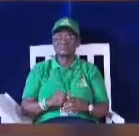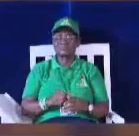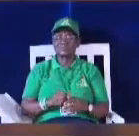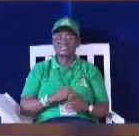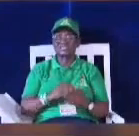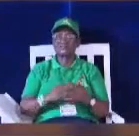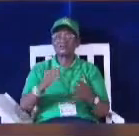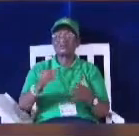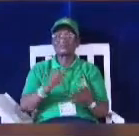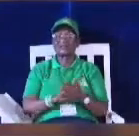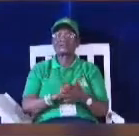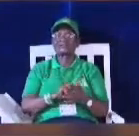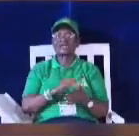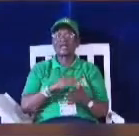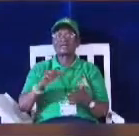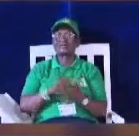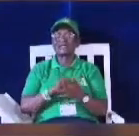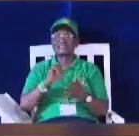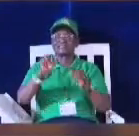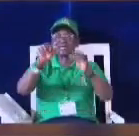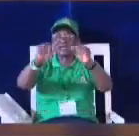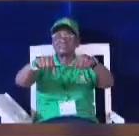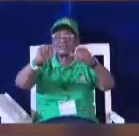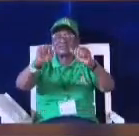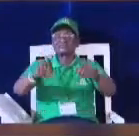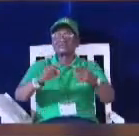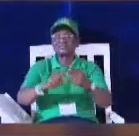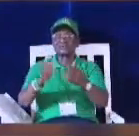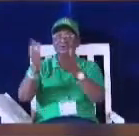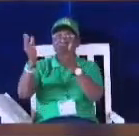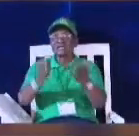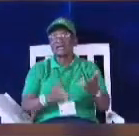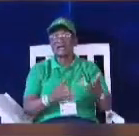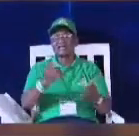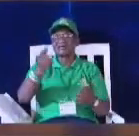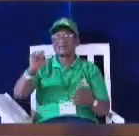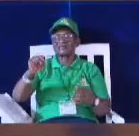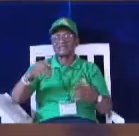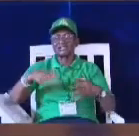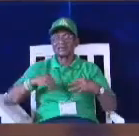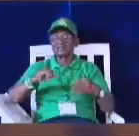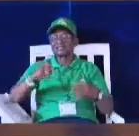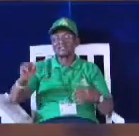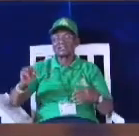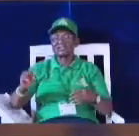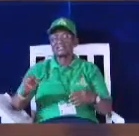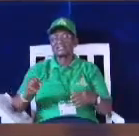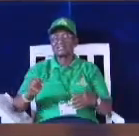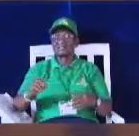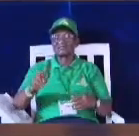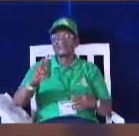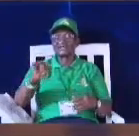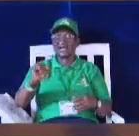And that is the ability to carry the healing virtue